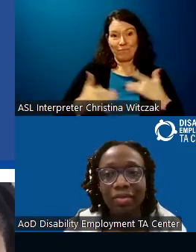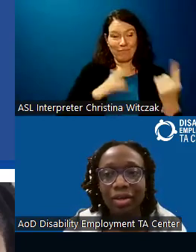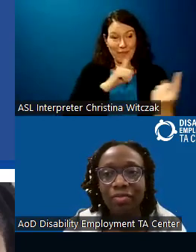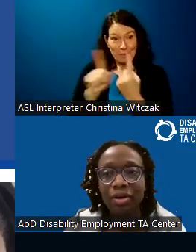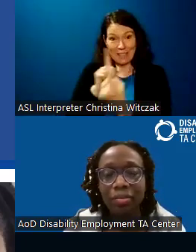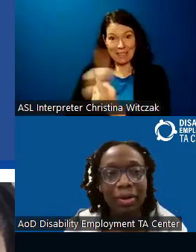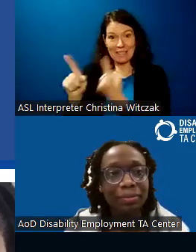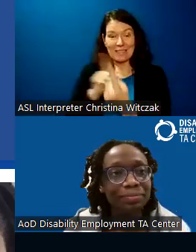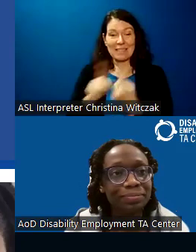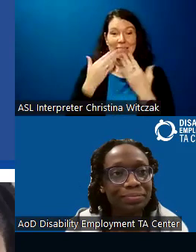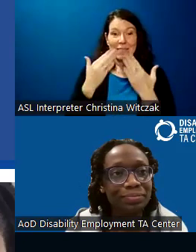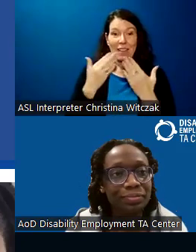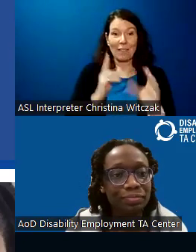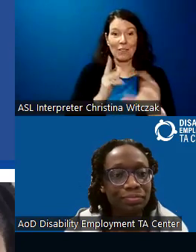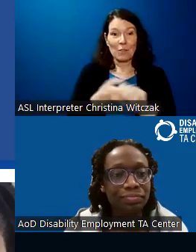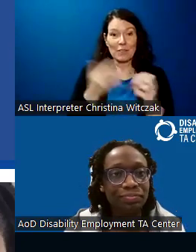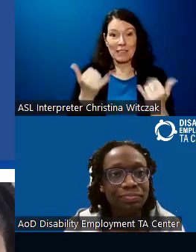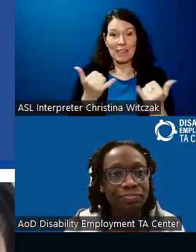all today, and thank you for coming.